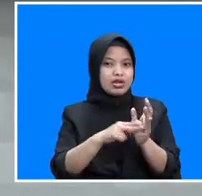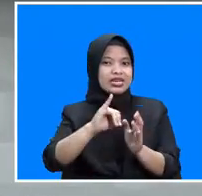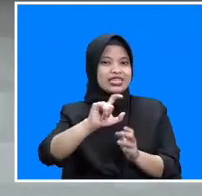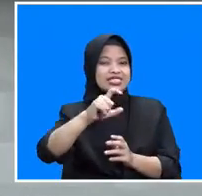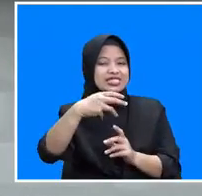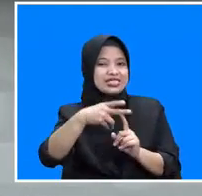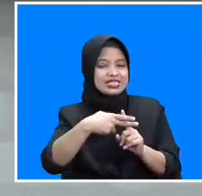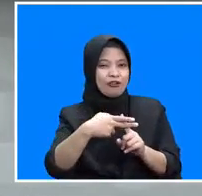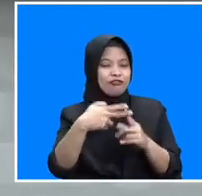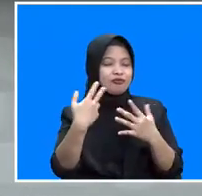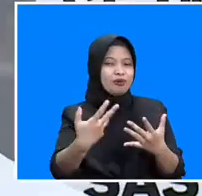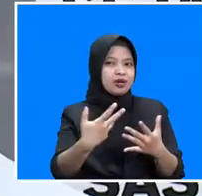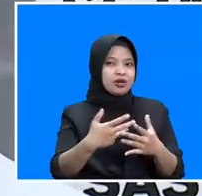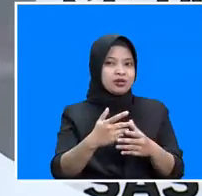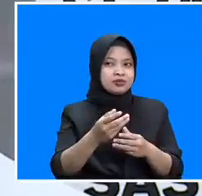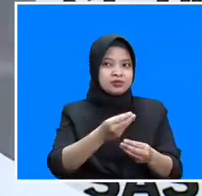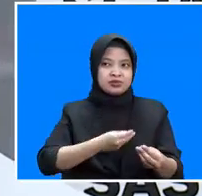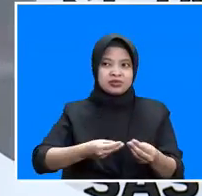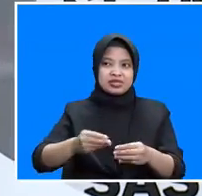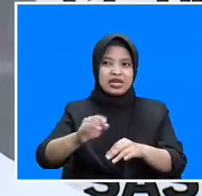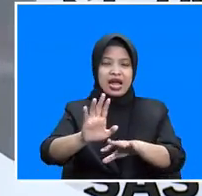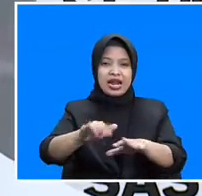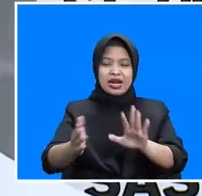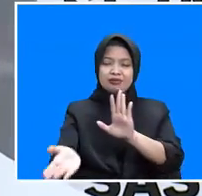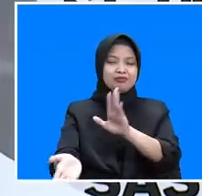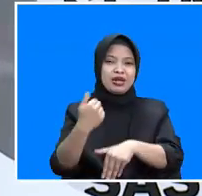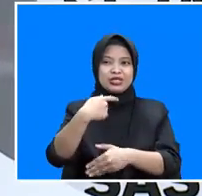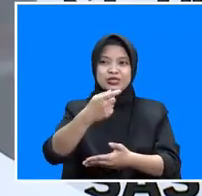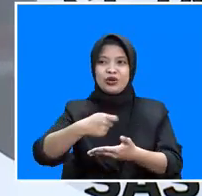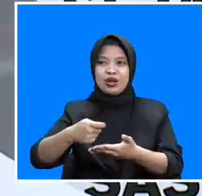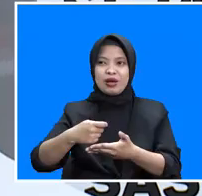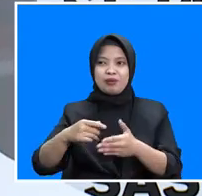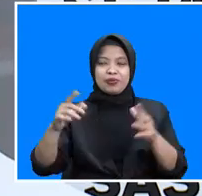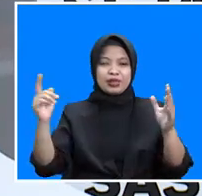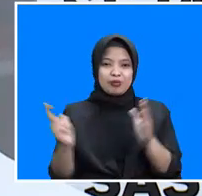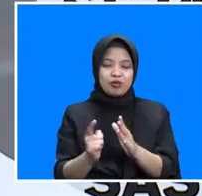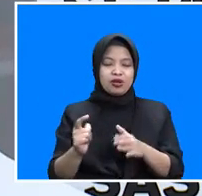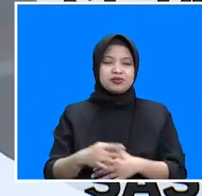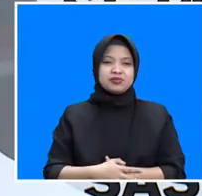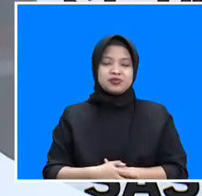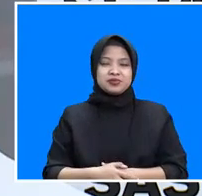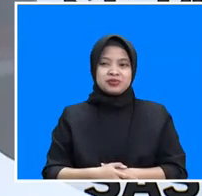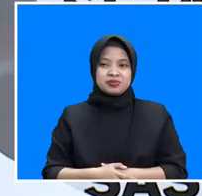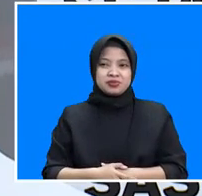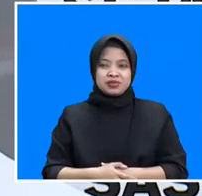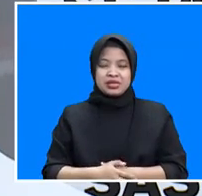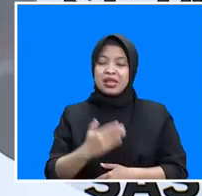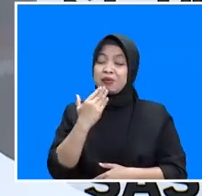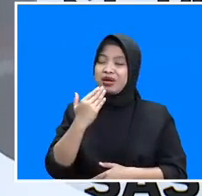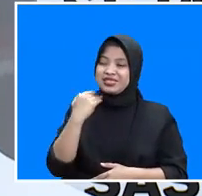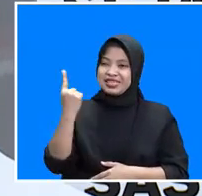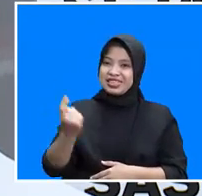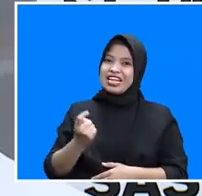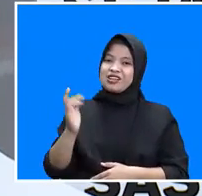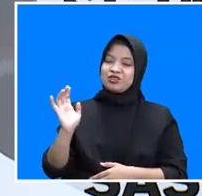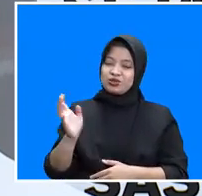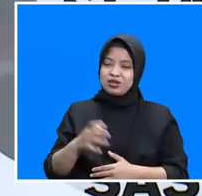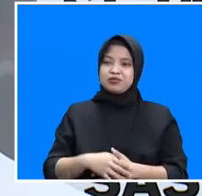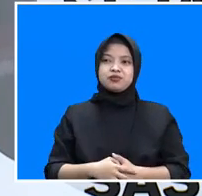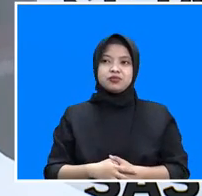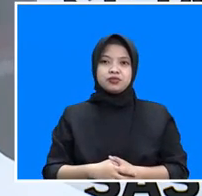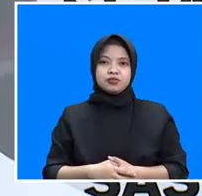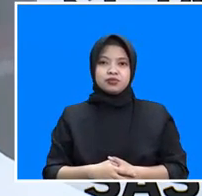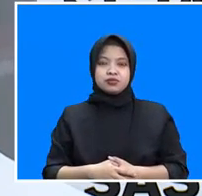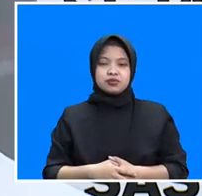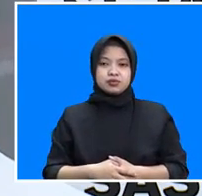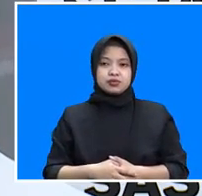to school, yes. especially the face-to-face learning? Thank you very much for the question, Pak Yuan. Maybe I'd like to reflect a